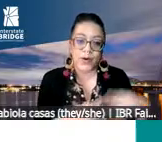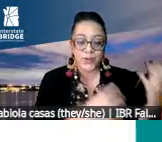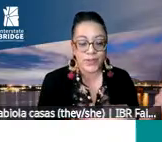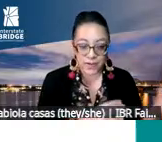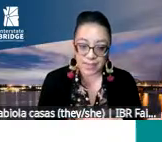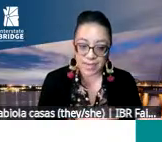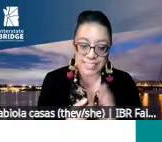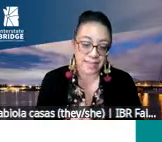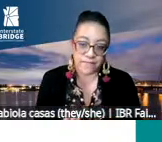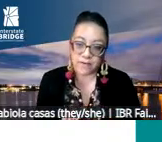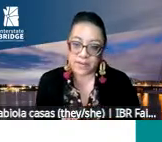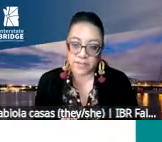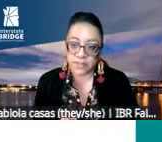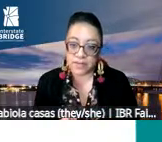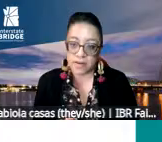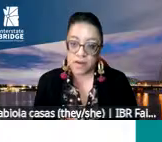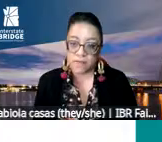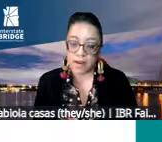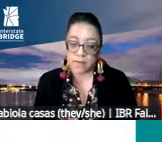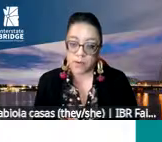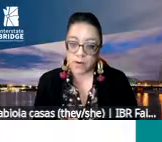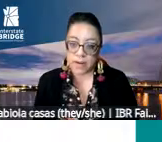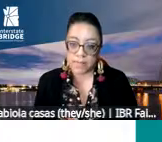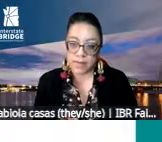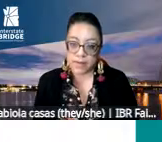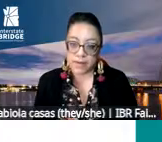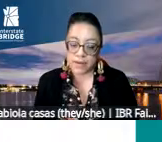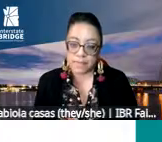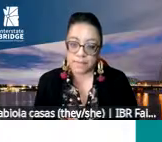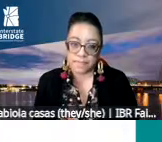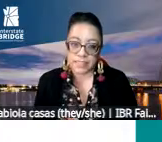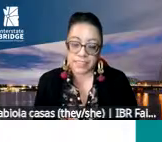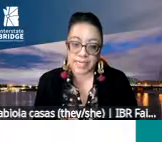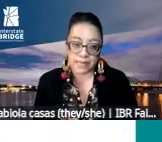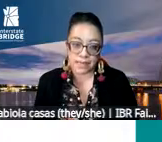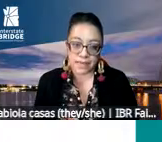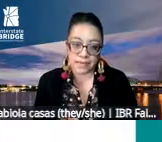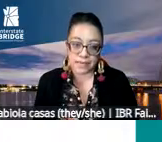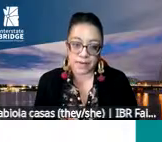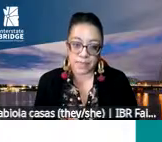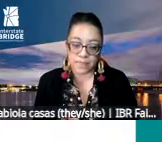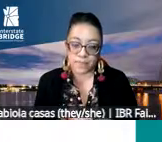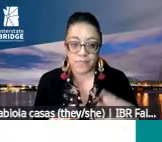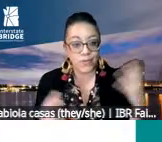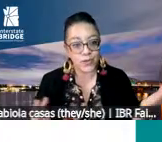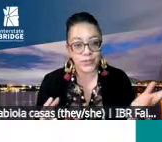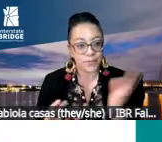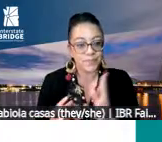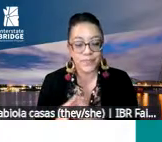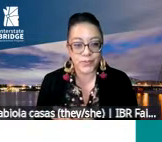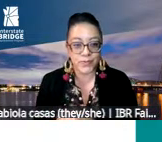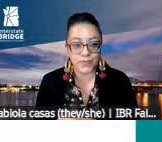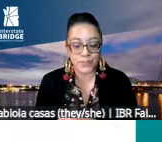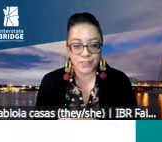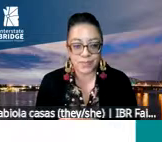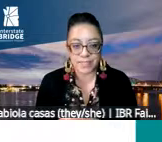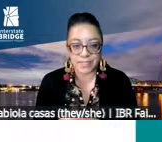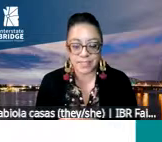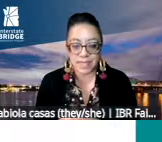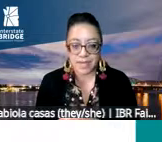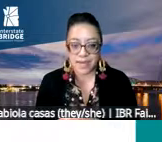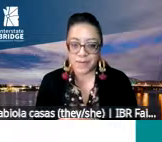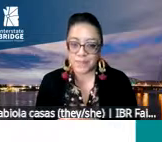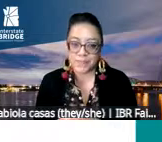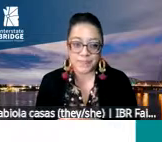work early on that has set the foundation for how the program can stay aligned long term to some of